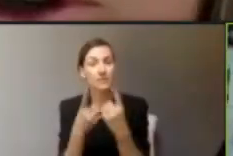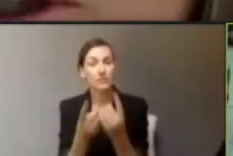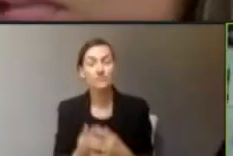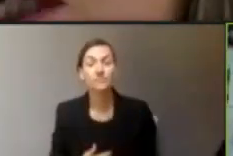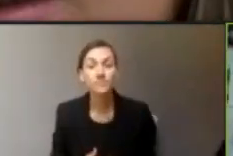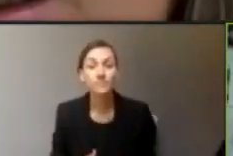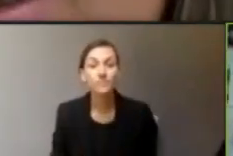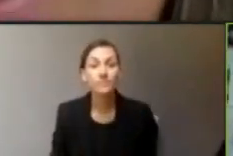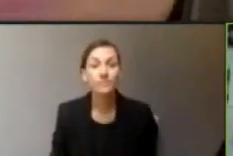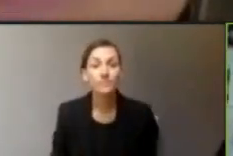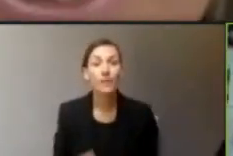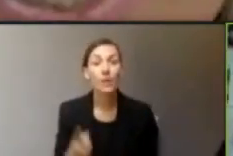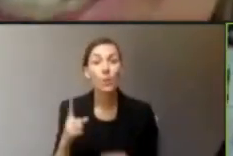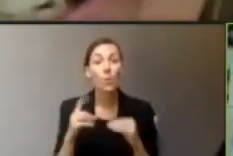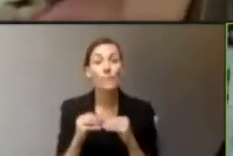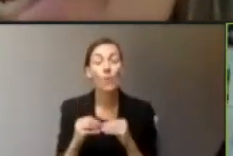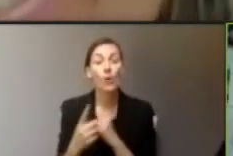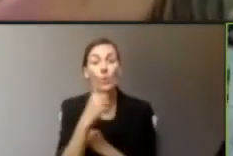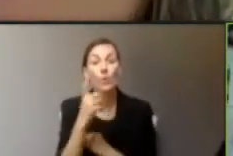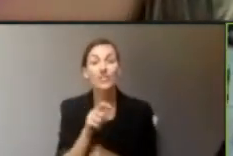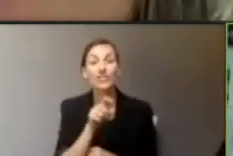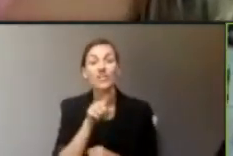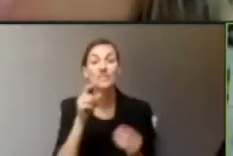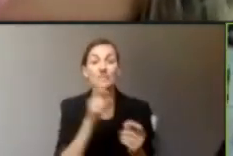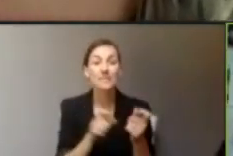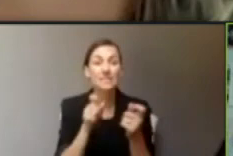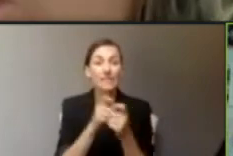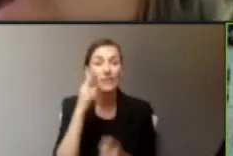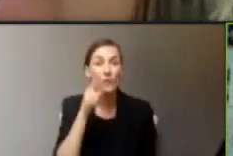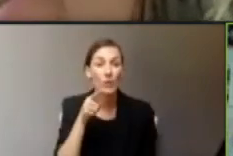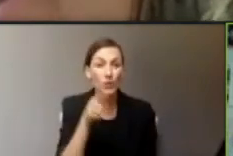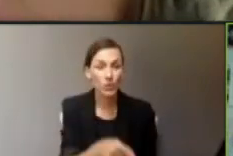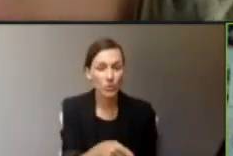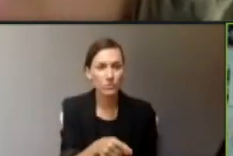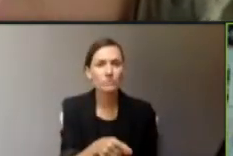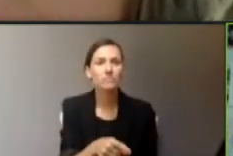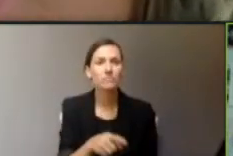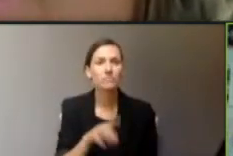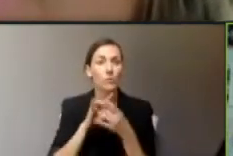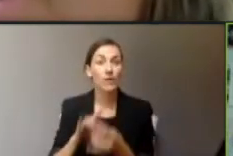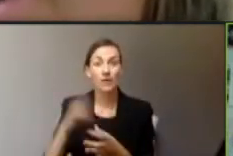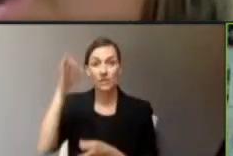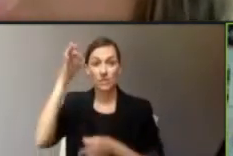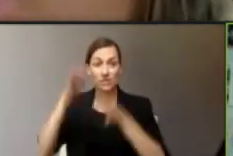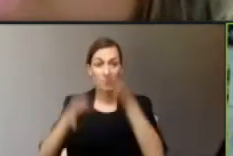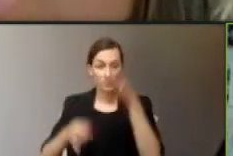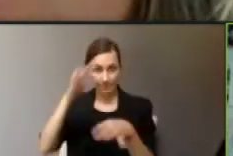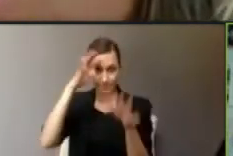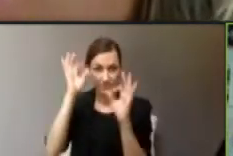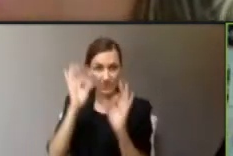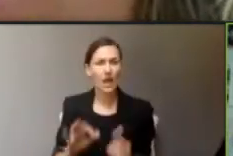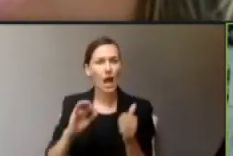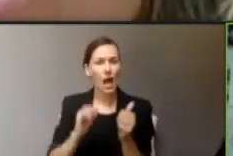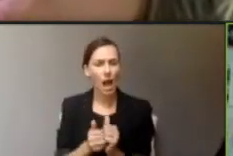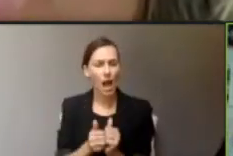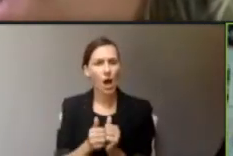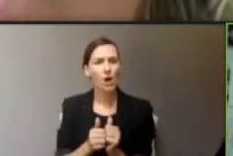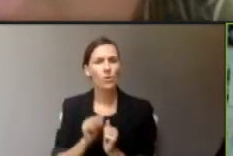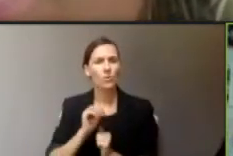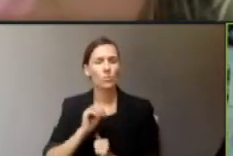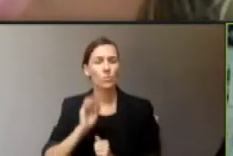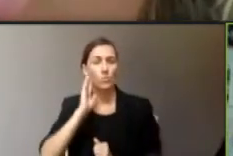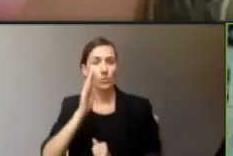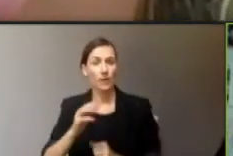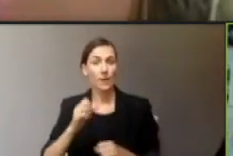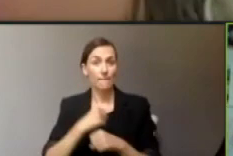specifically for DPSCD. Thanks, Cindy. Given the judge's ruling, how is DPSCD going to ensure that all children